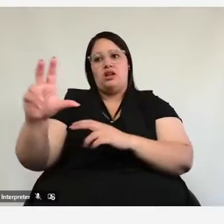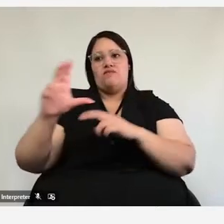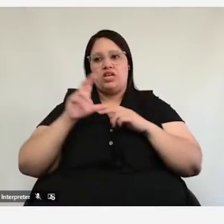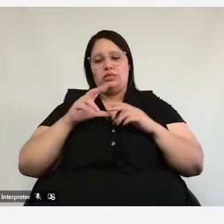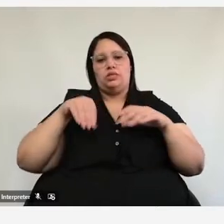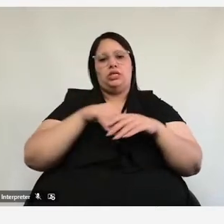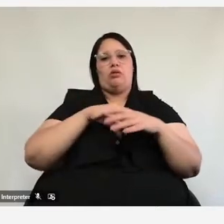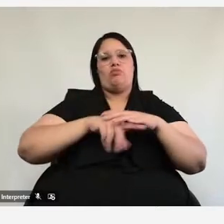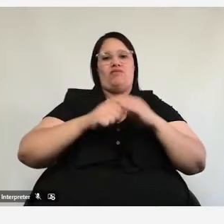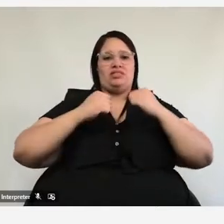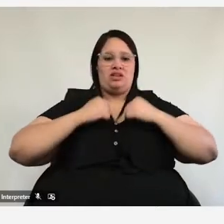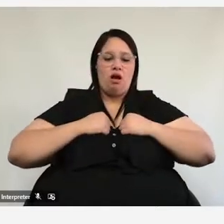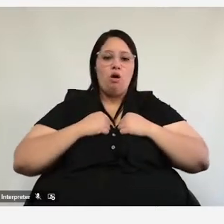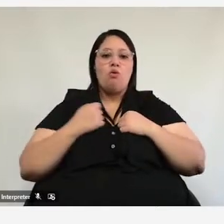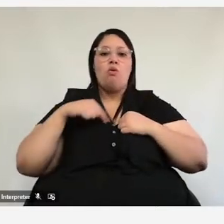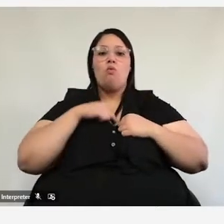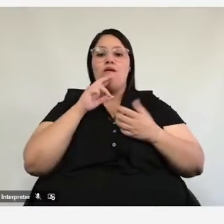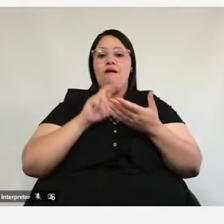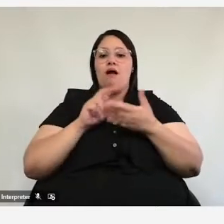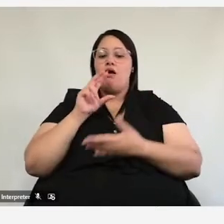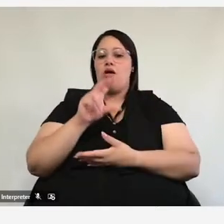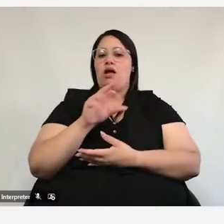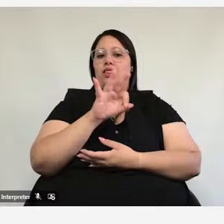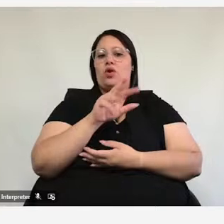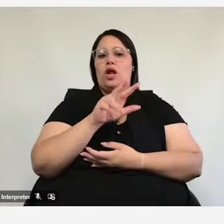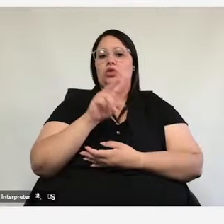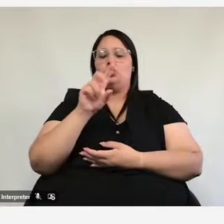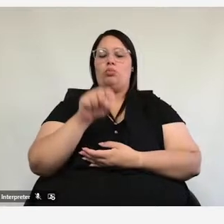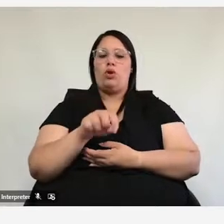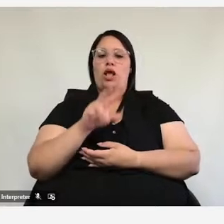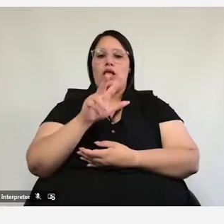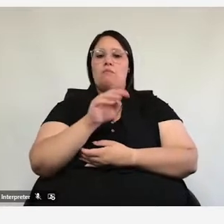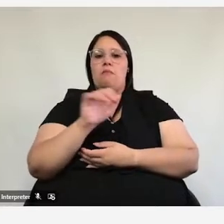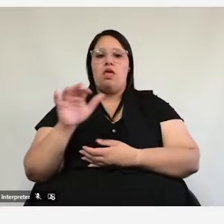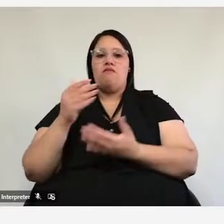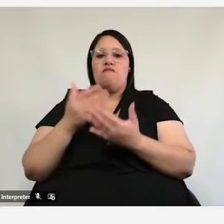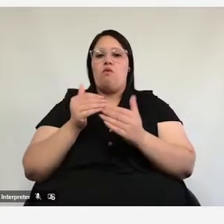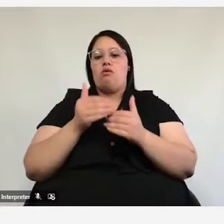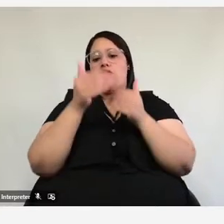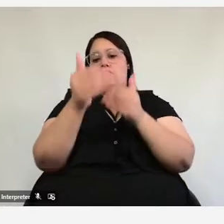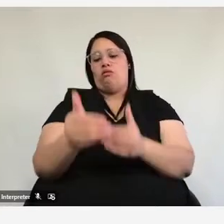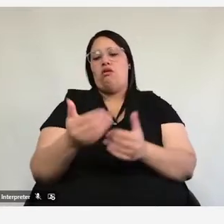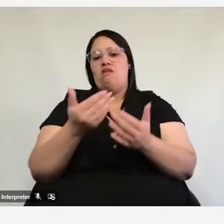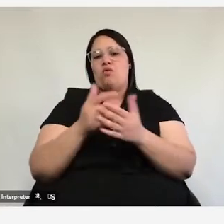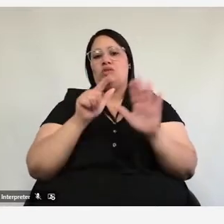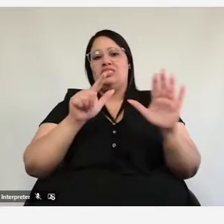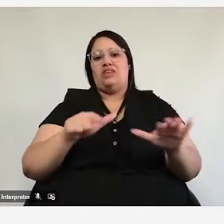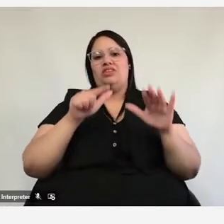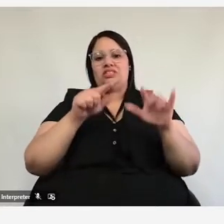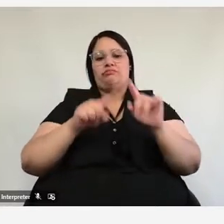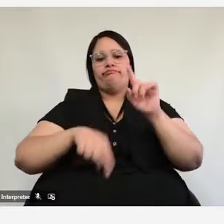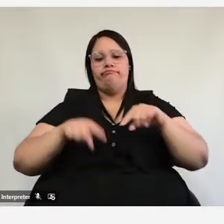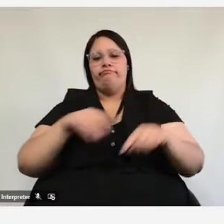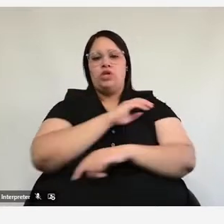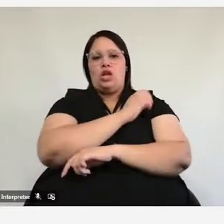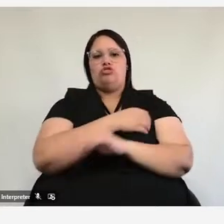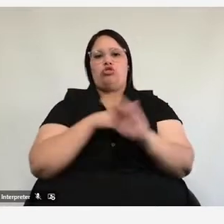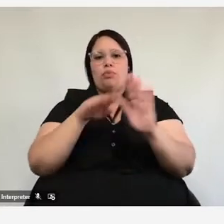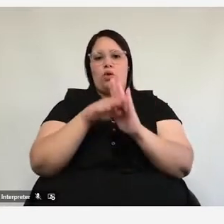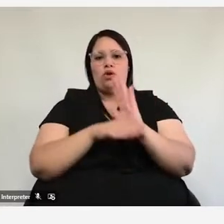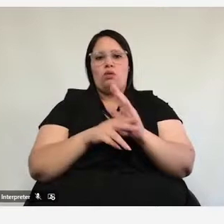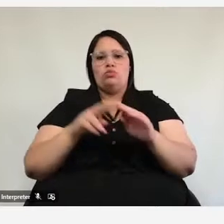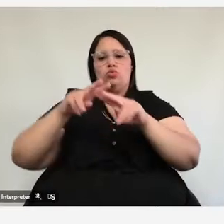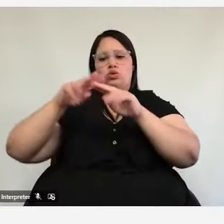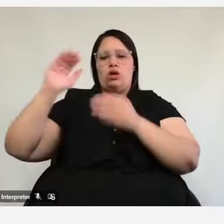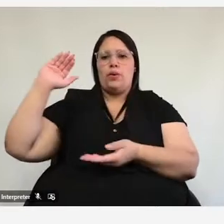province. We will allocate 382.8 million rand over the MTEF across 17 energy programs to reduce reliance